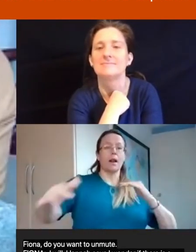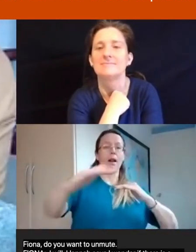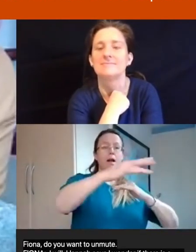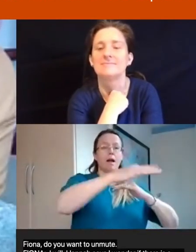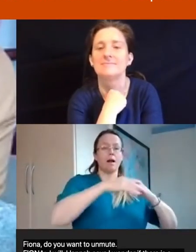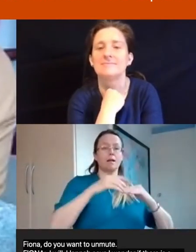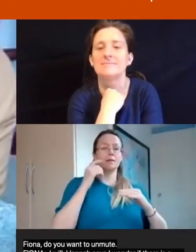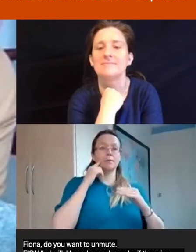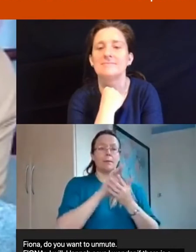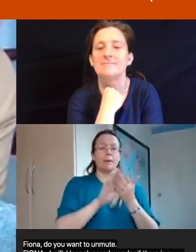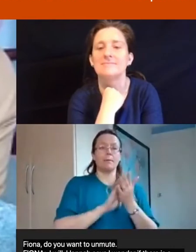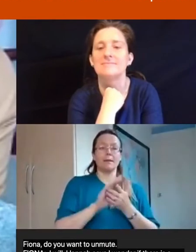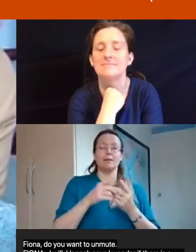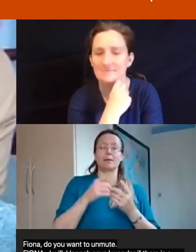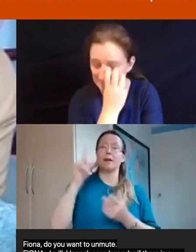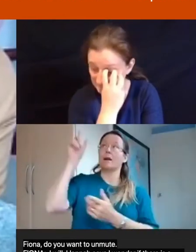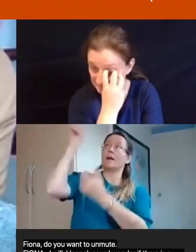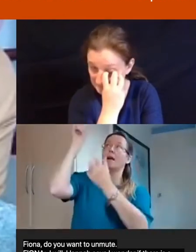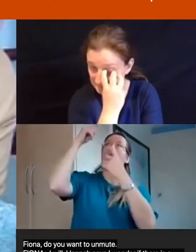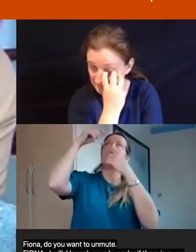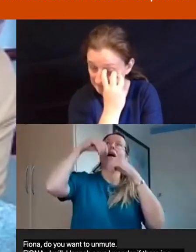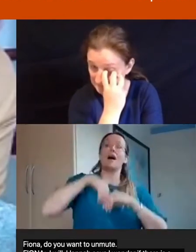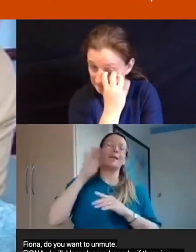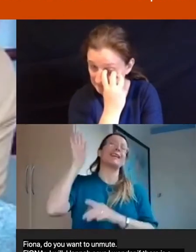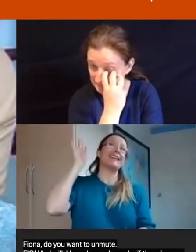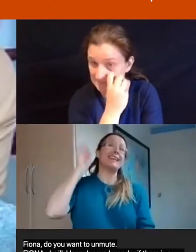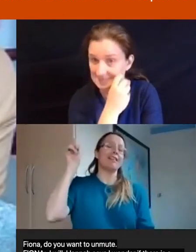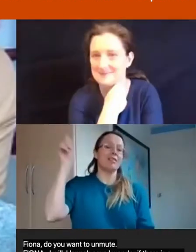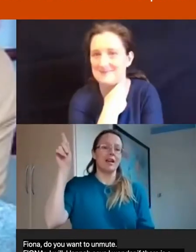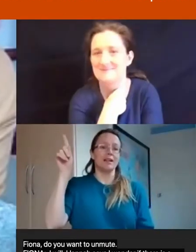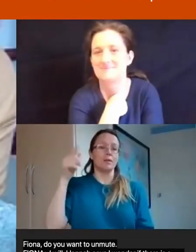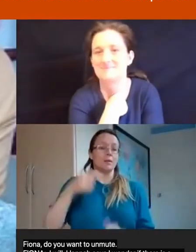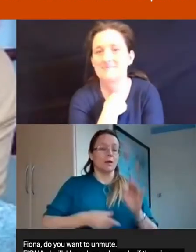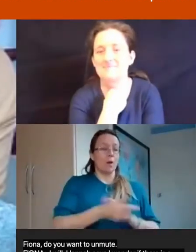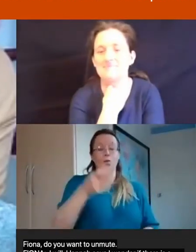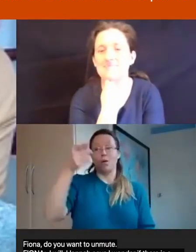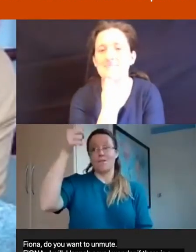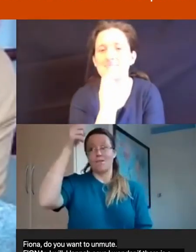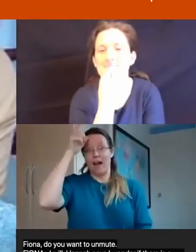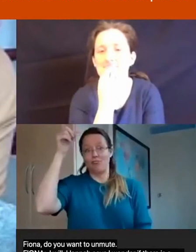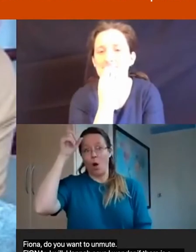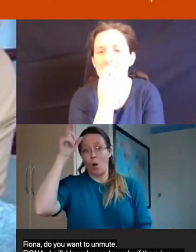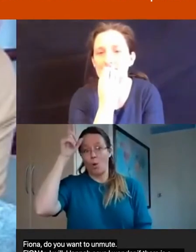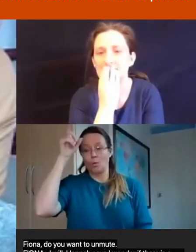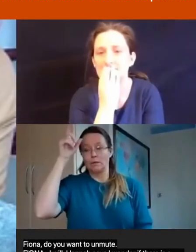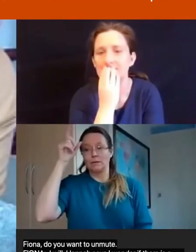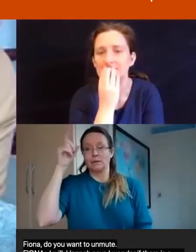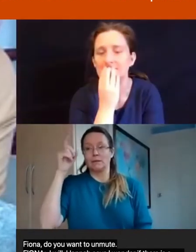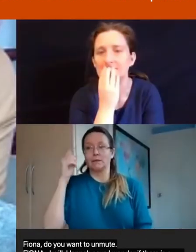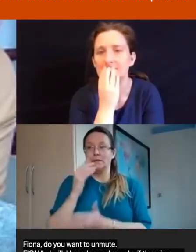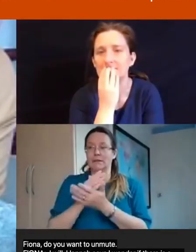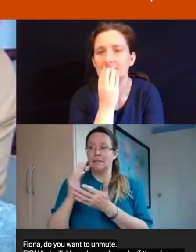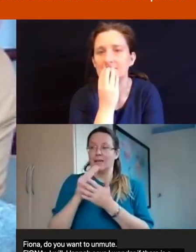call easier to hear, and that when we have to go to Pharaoh, that clarity and simplicity